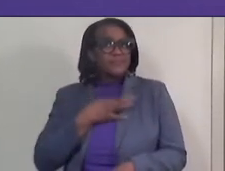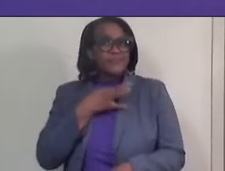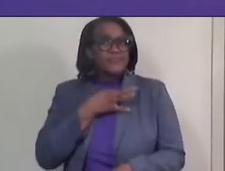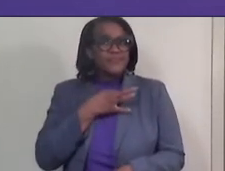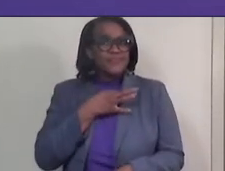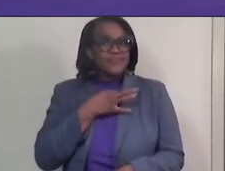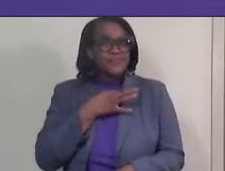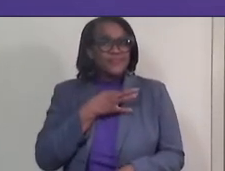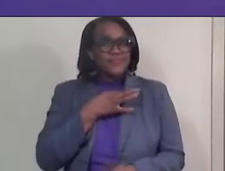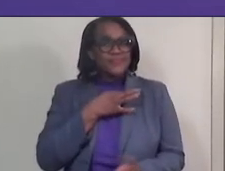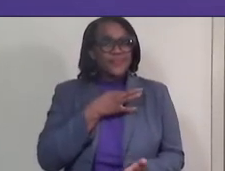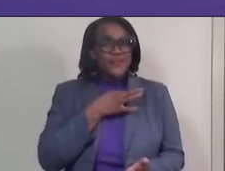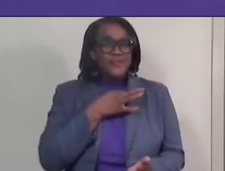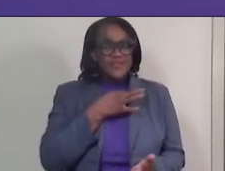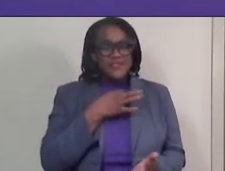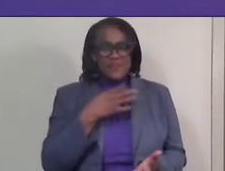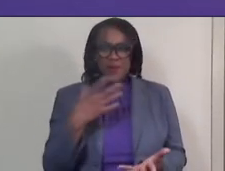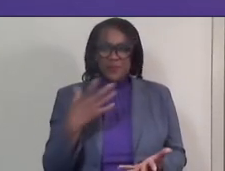about